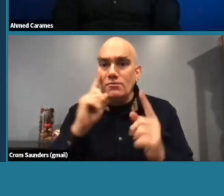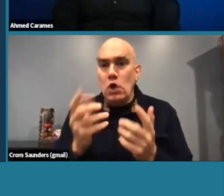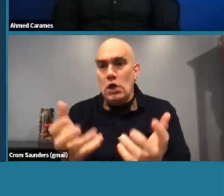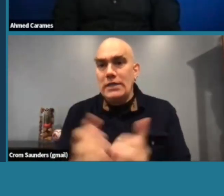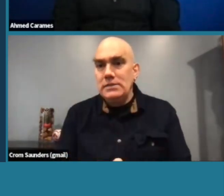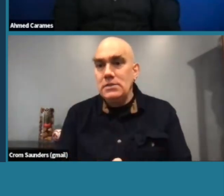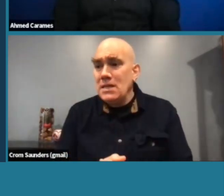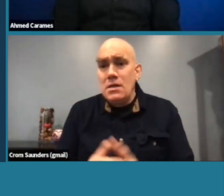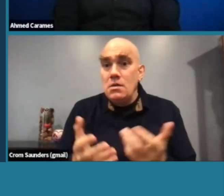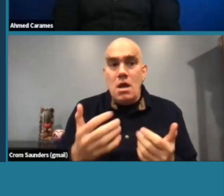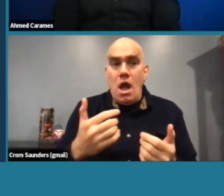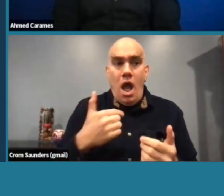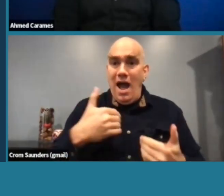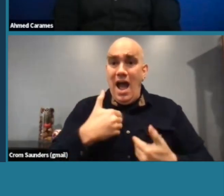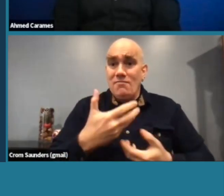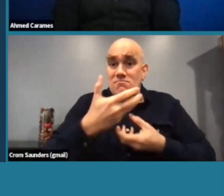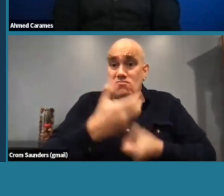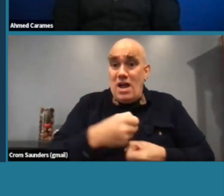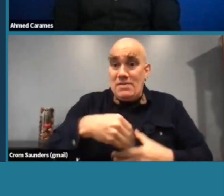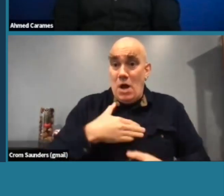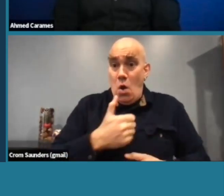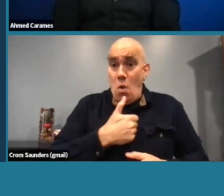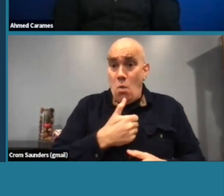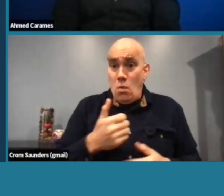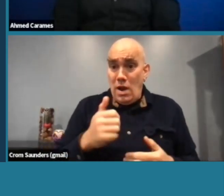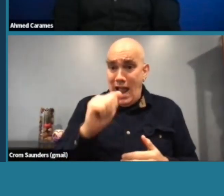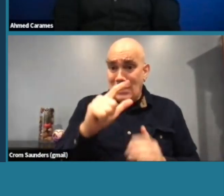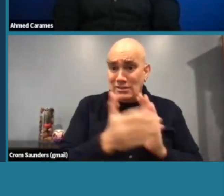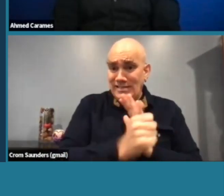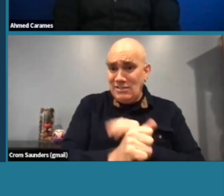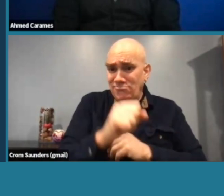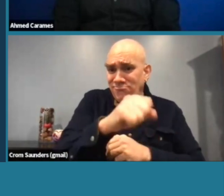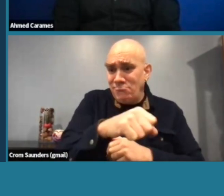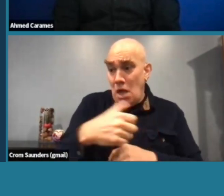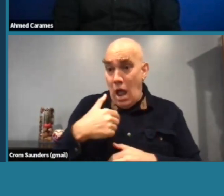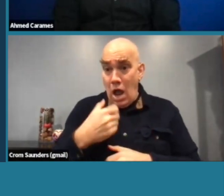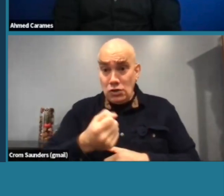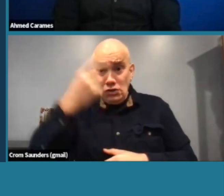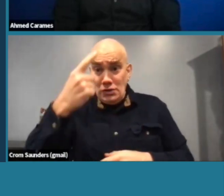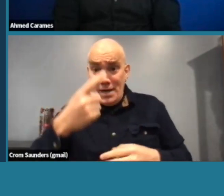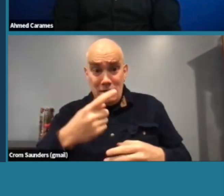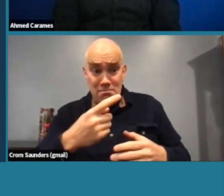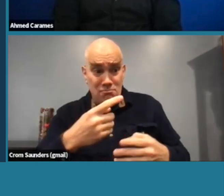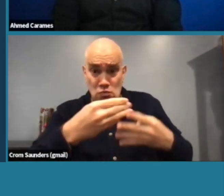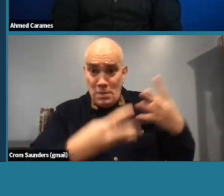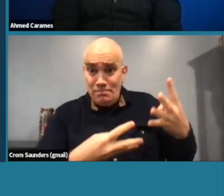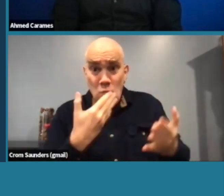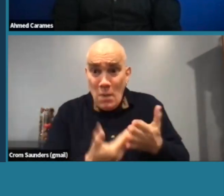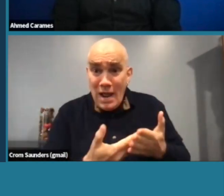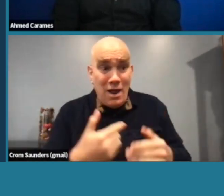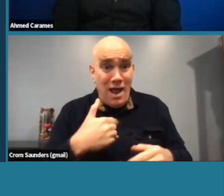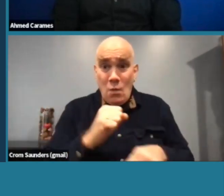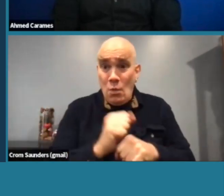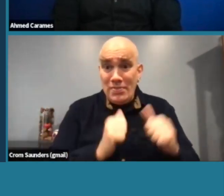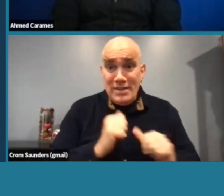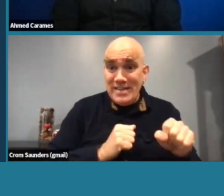smoother and it really worked for the audience. I mean, I do have trust in myself and